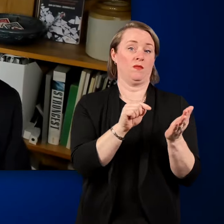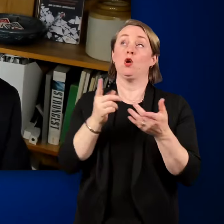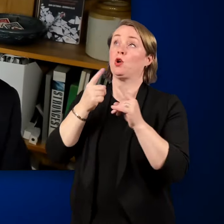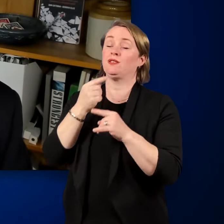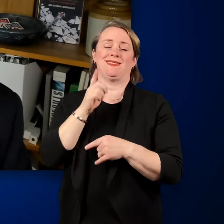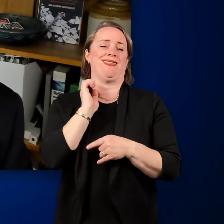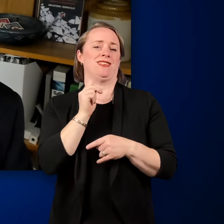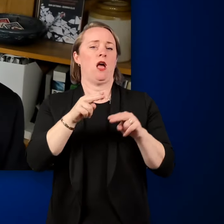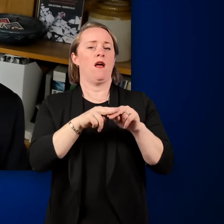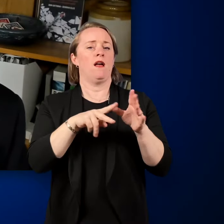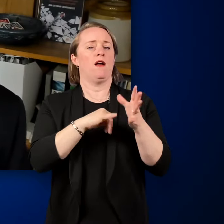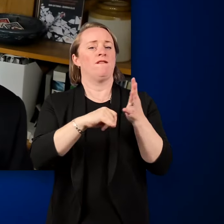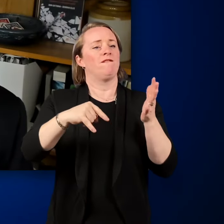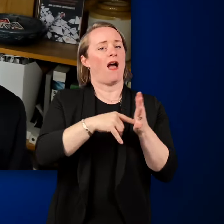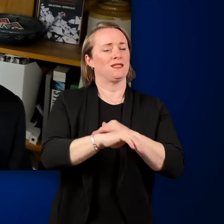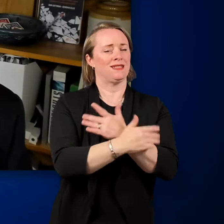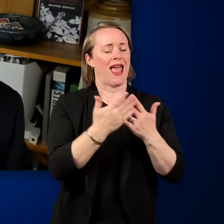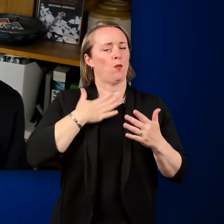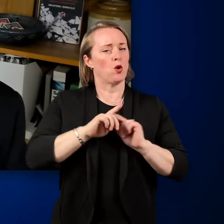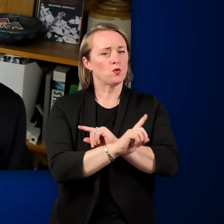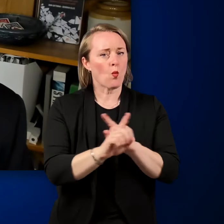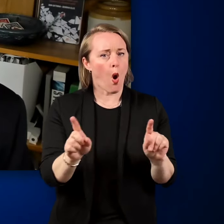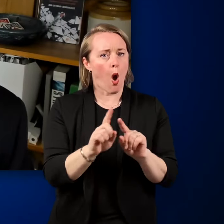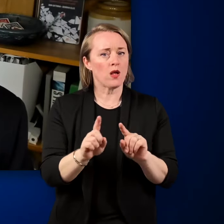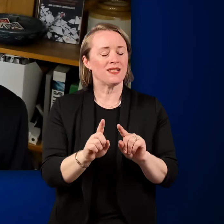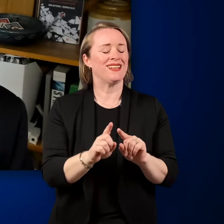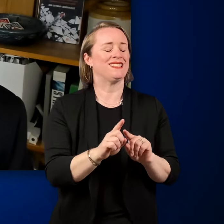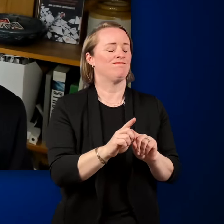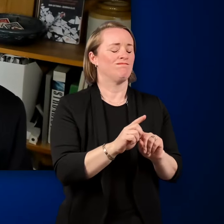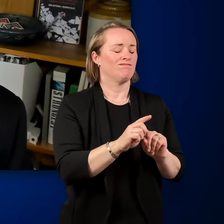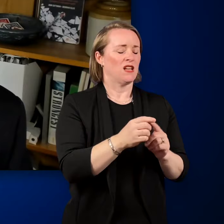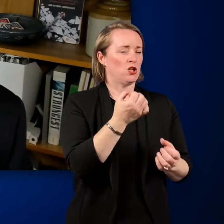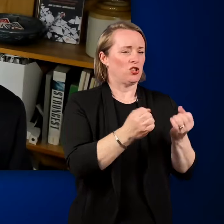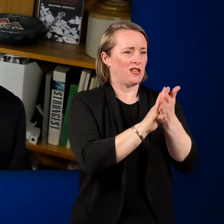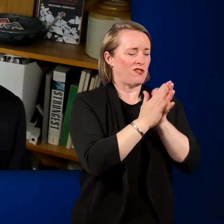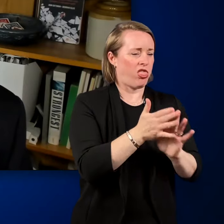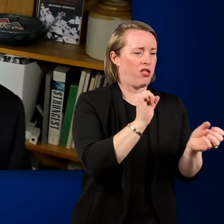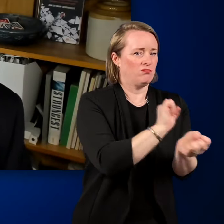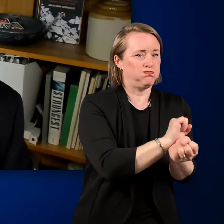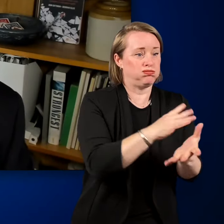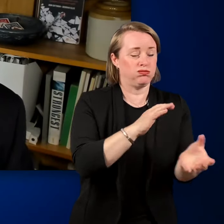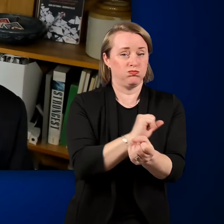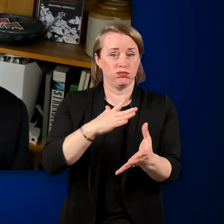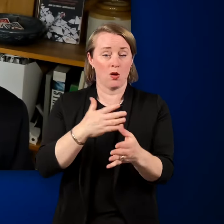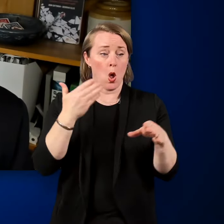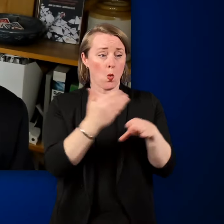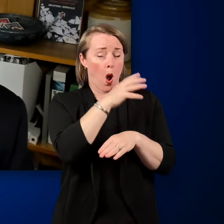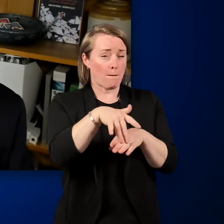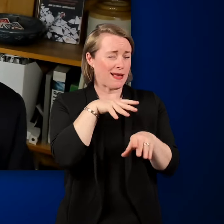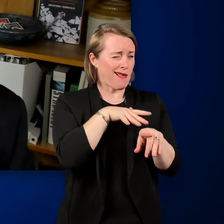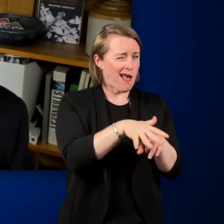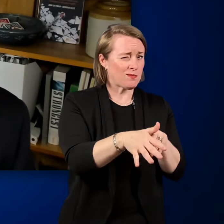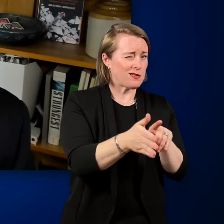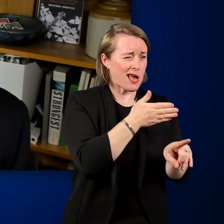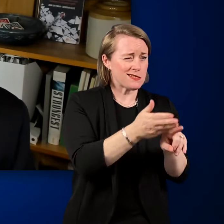after, to break the chains of injustice, get rid of exploitation in the workplace, free the